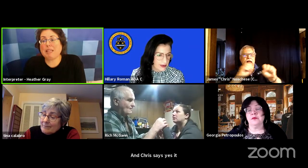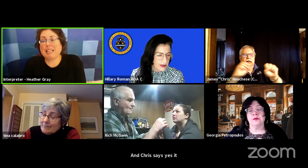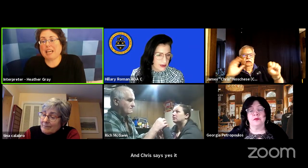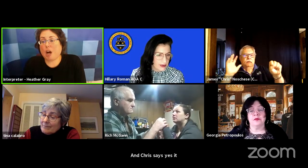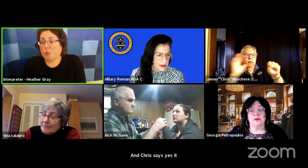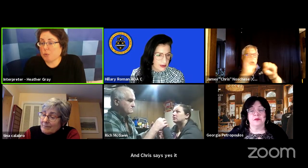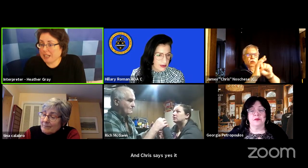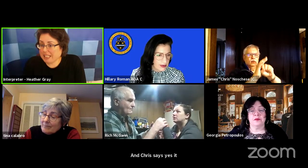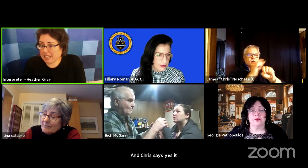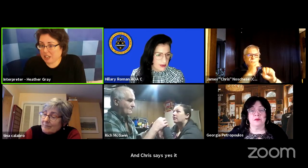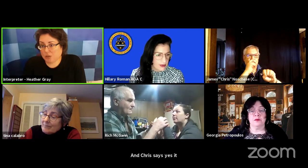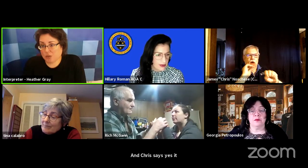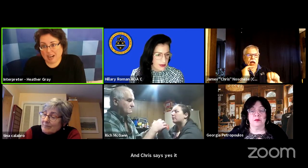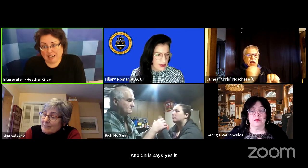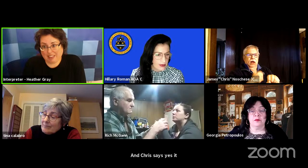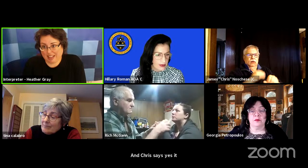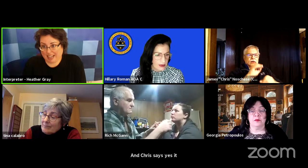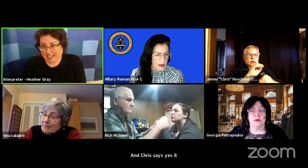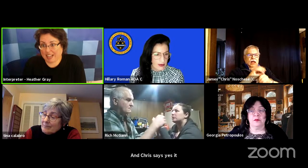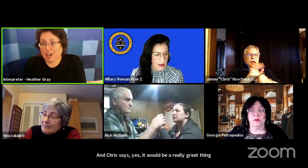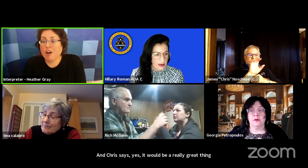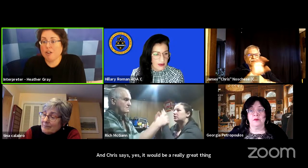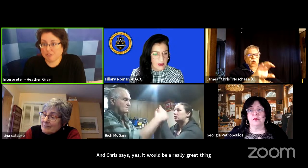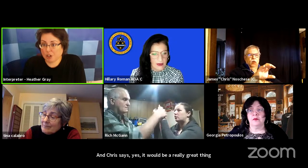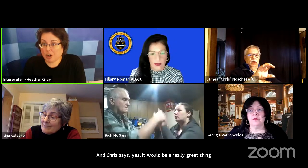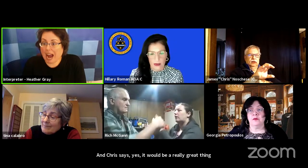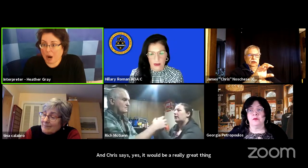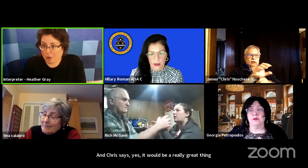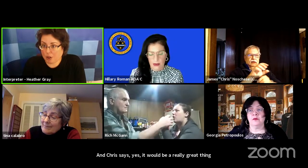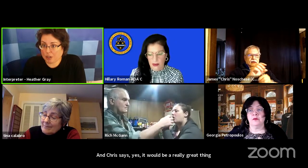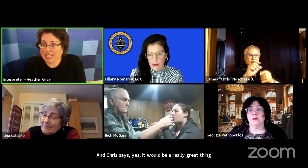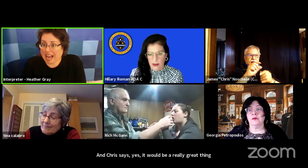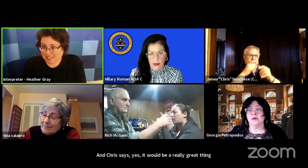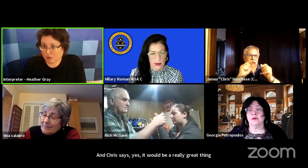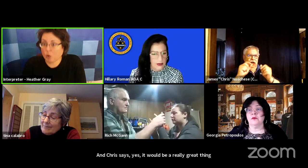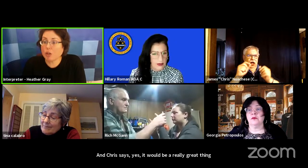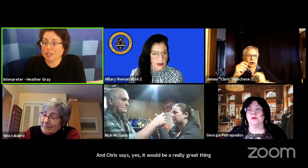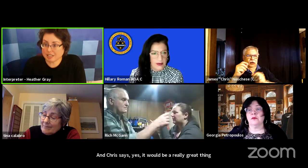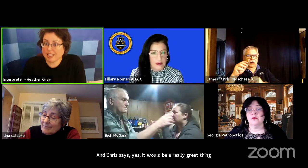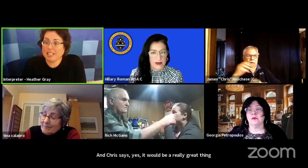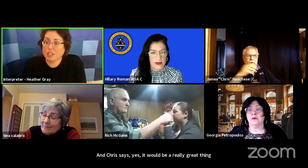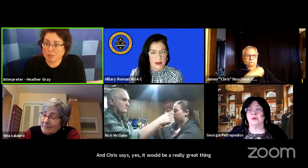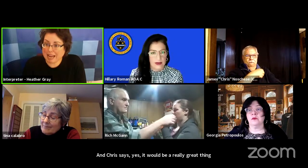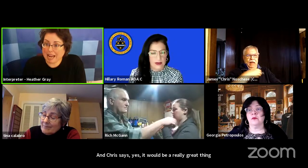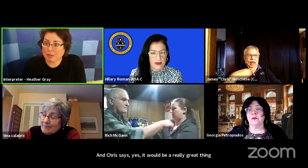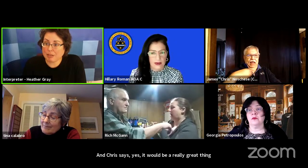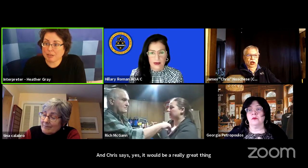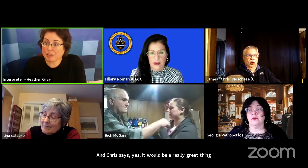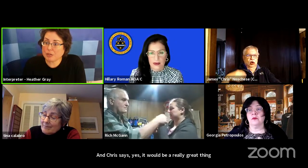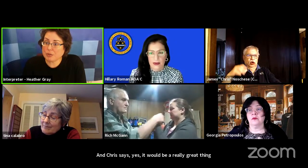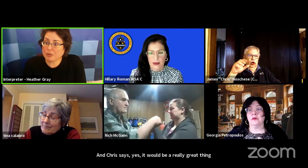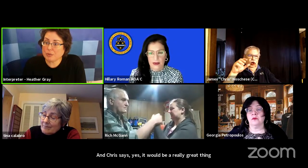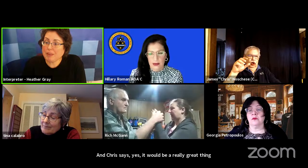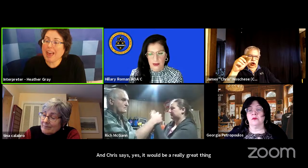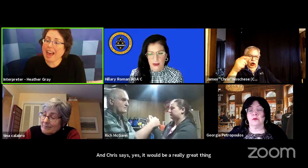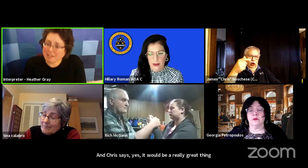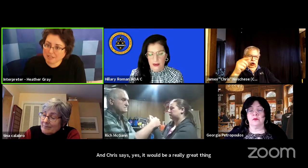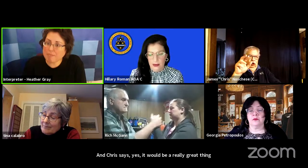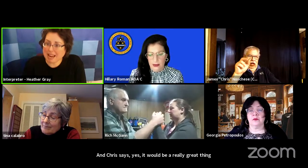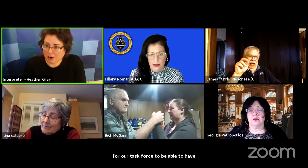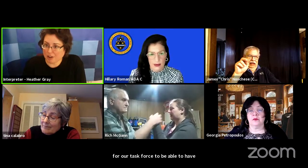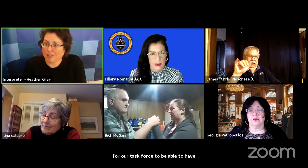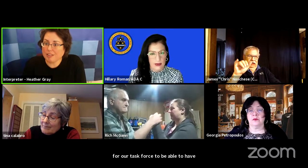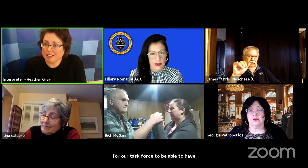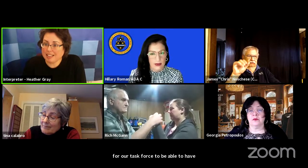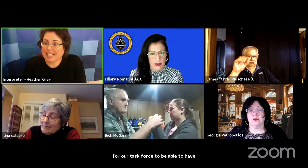It would be a really great thing for our task force to be able to have